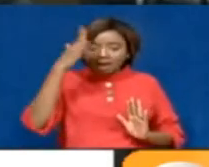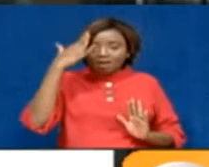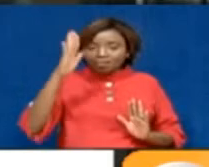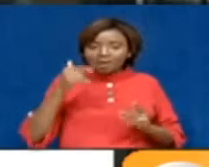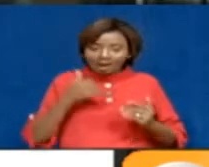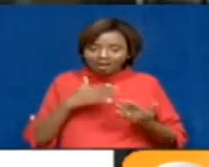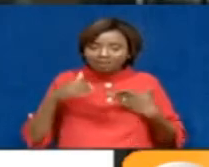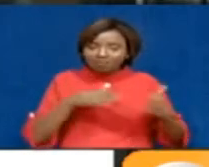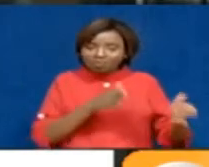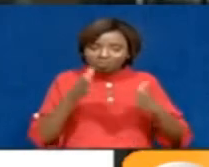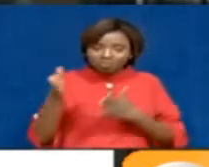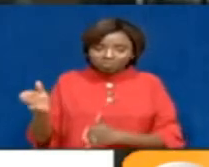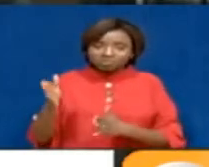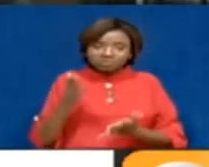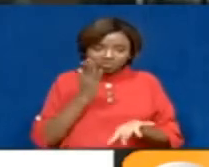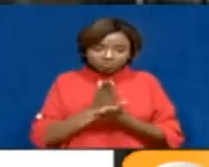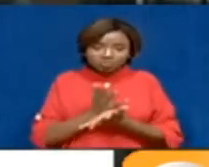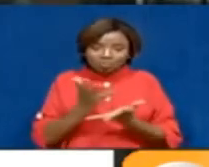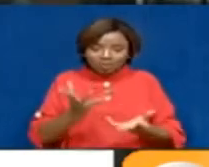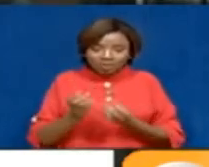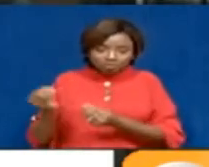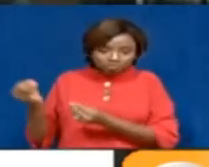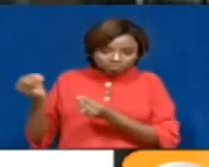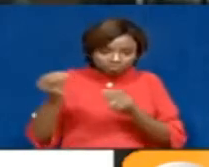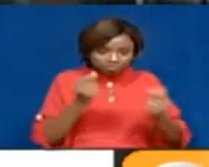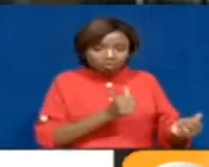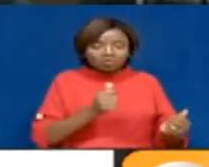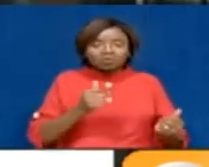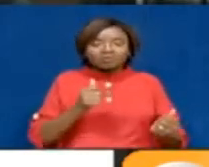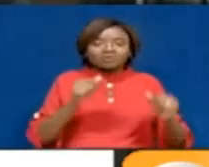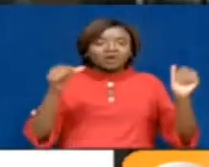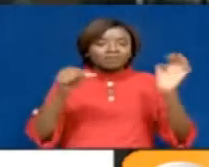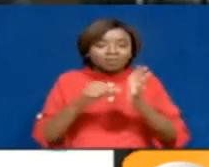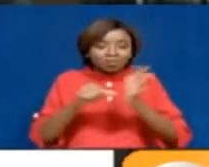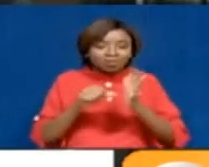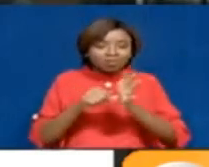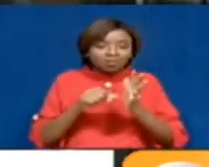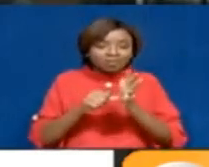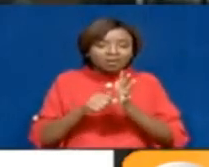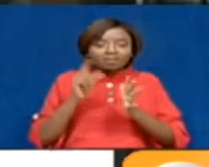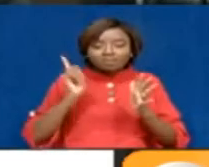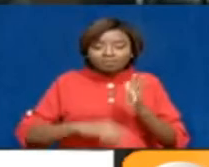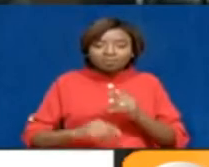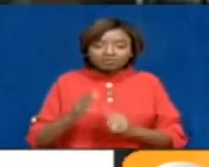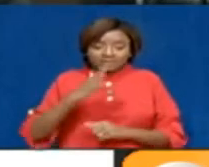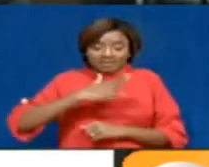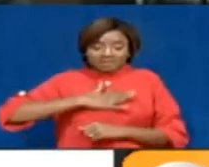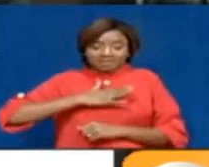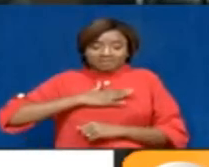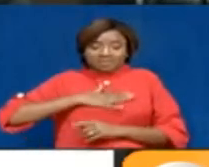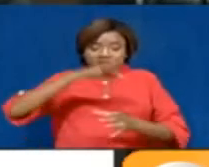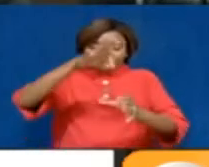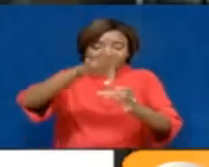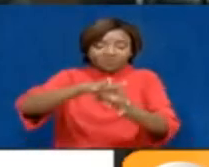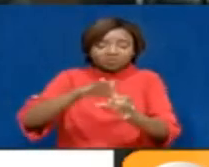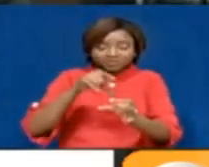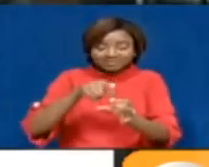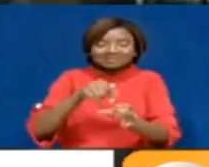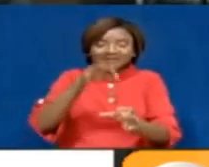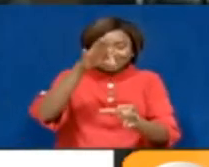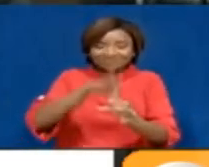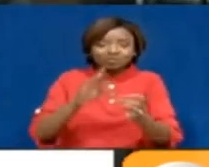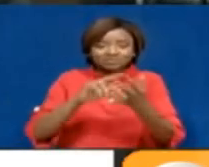we must address directly the issue that my vote will not be compromised. I'll vote for what I think,